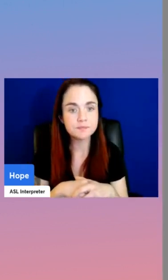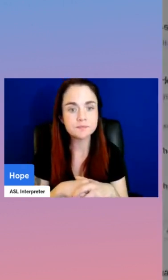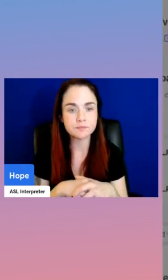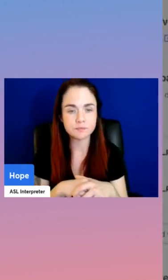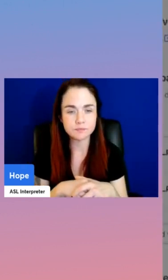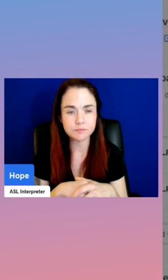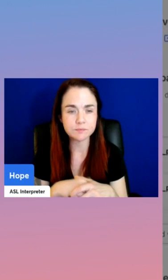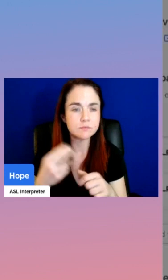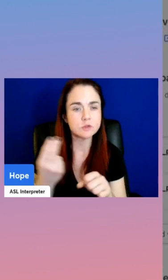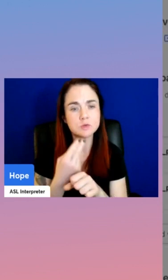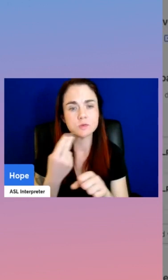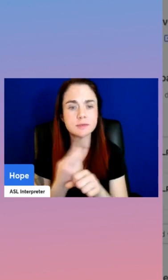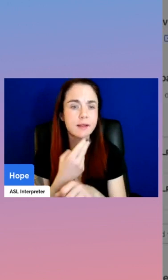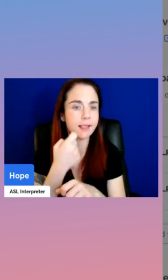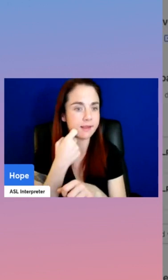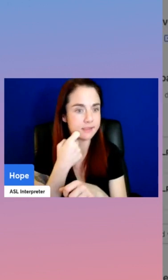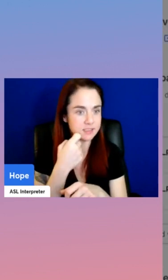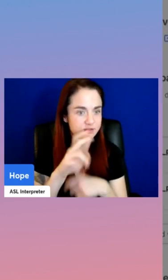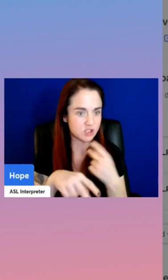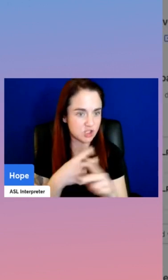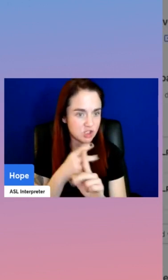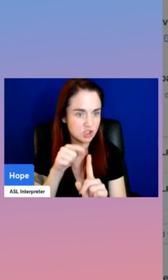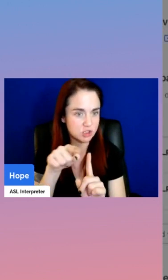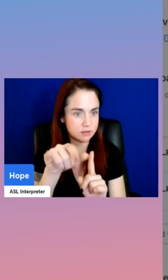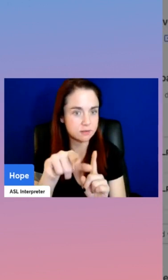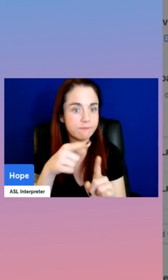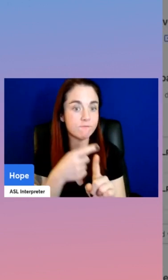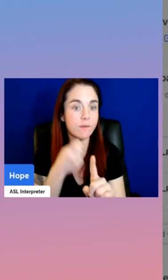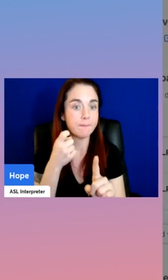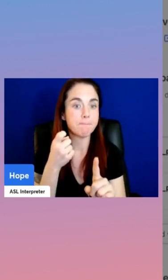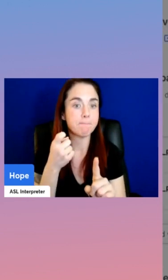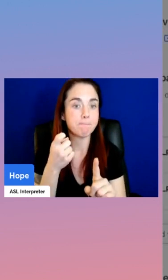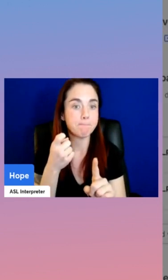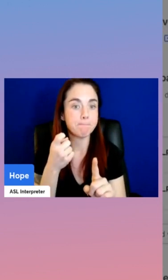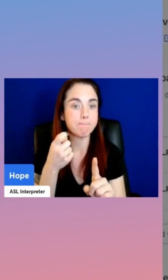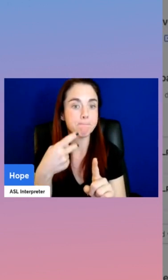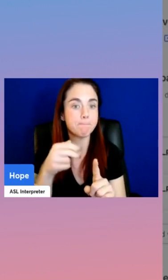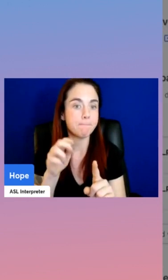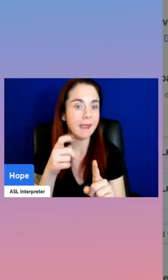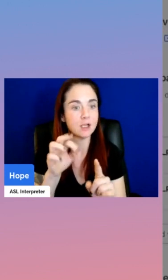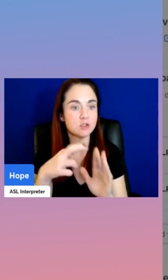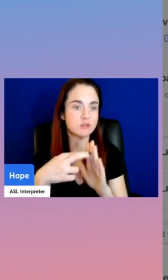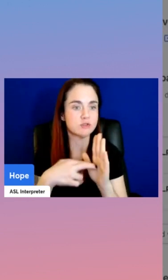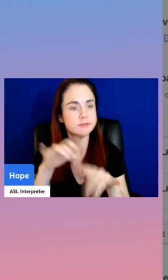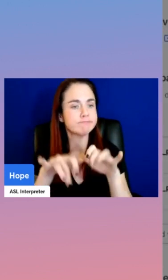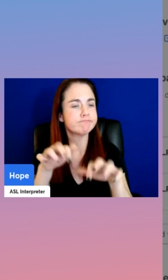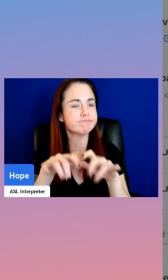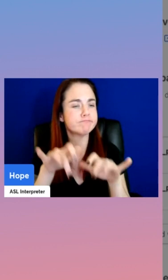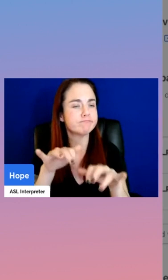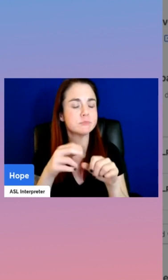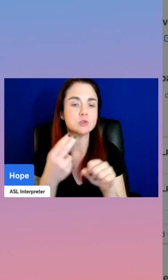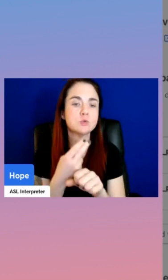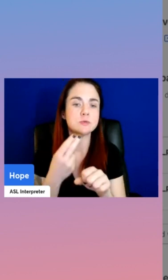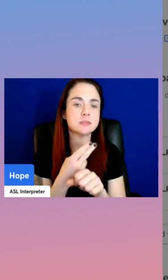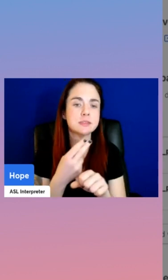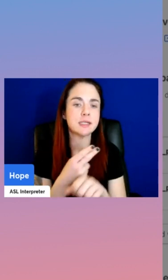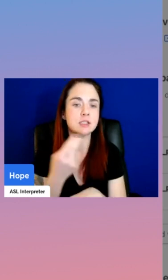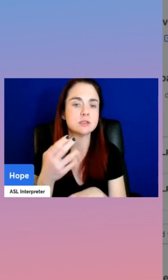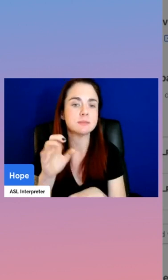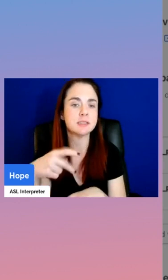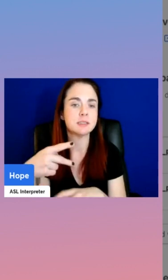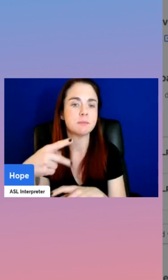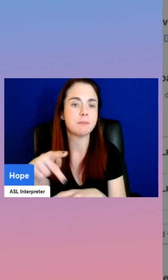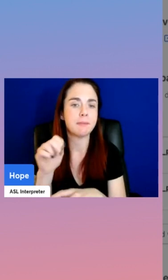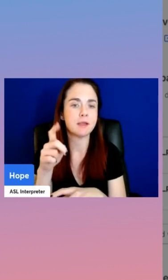so using latest version from Packer registry using HCP